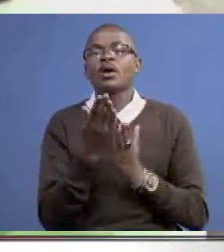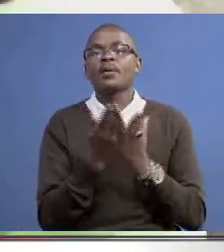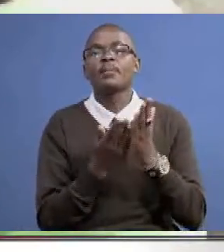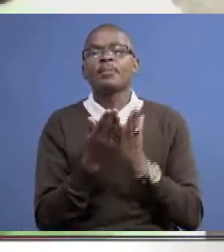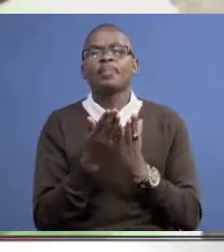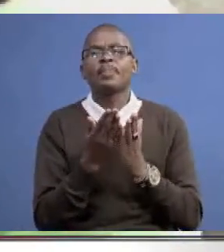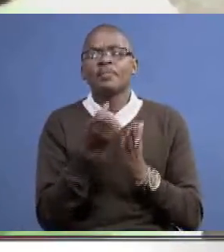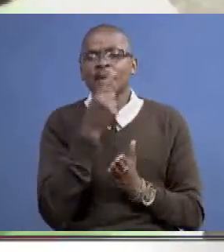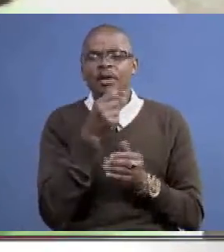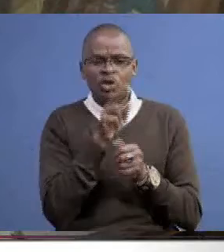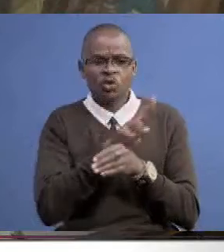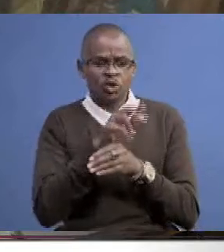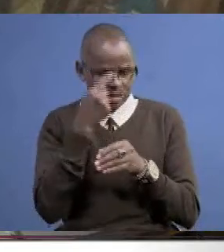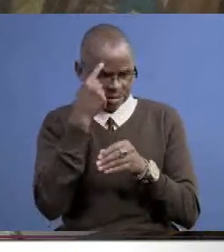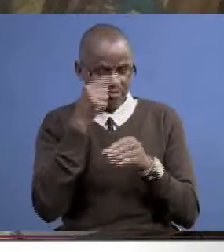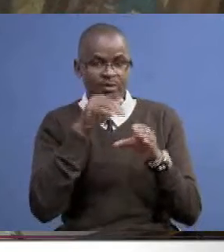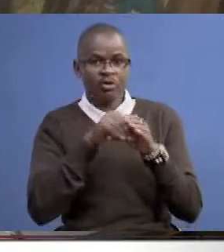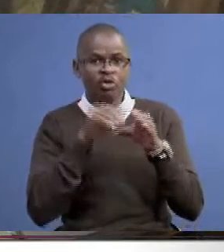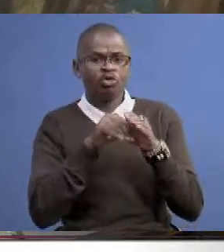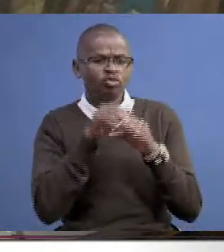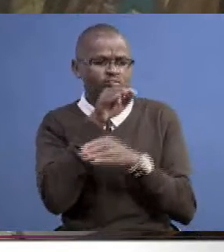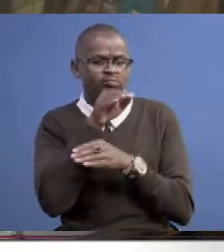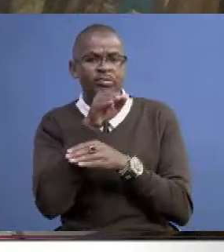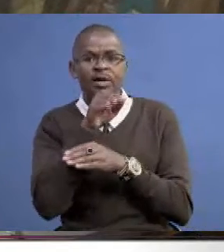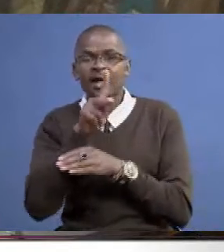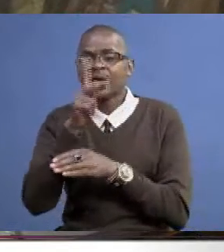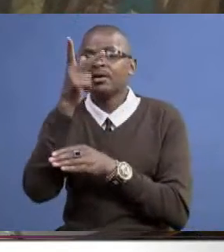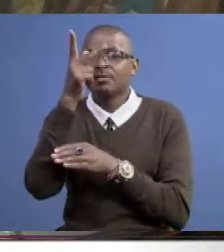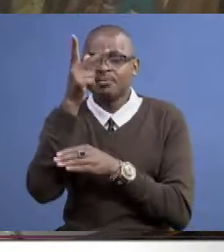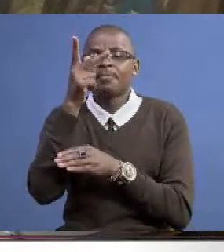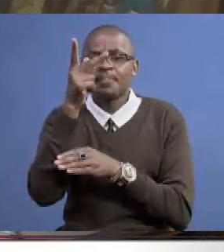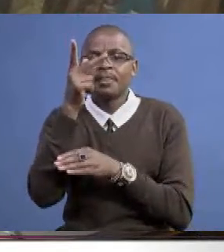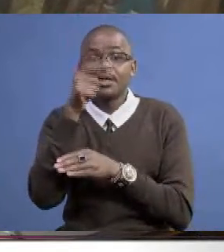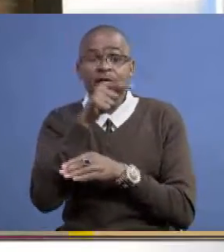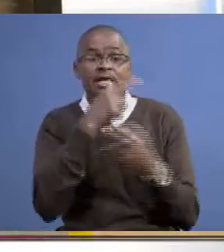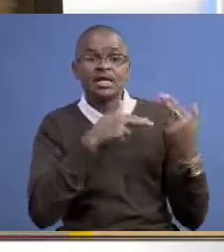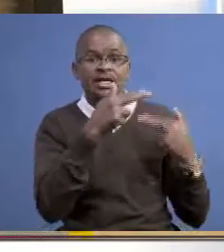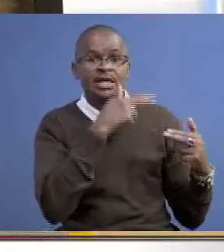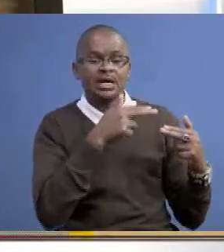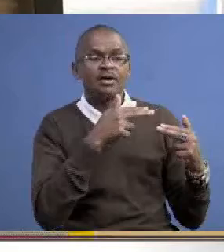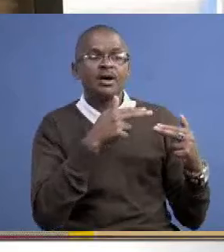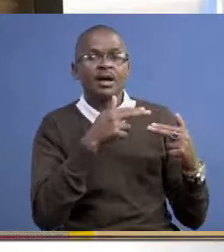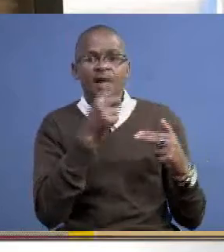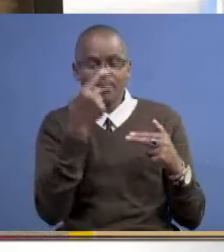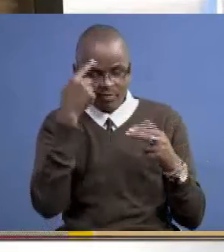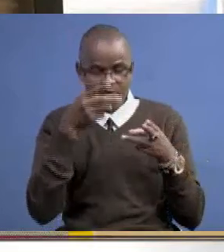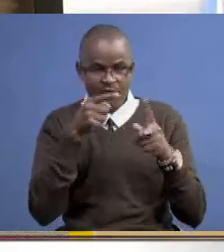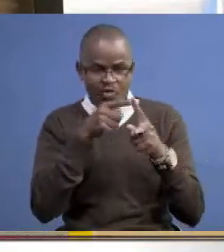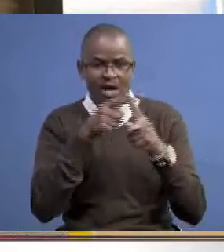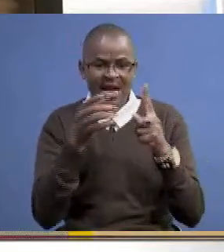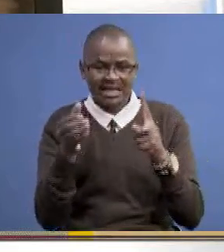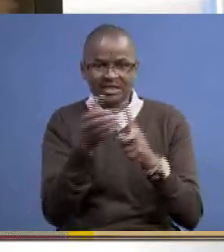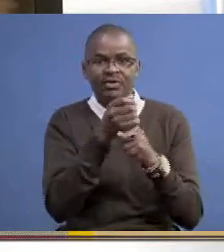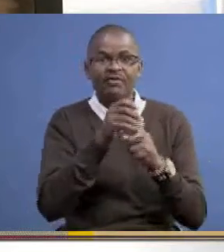and telemedicine, which uses video conferencing to consult, Kenya is at a prime moment in history and can lead the way toward